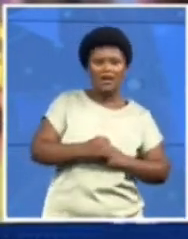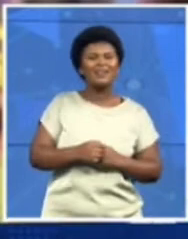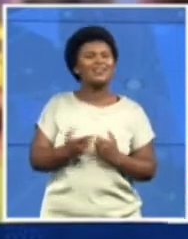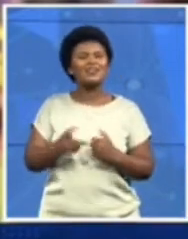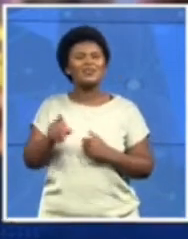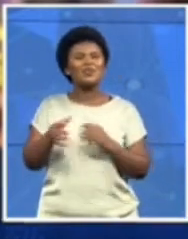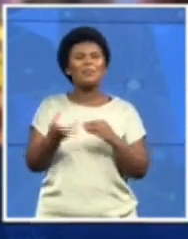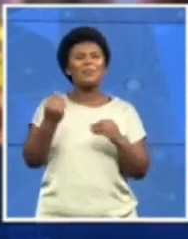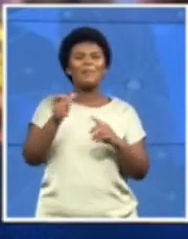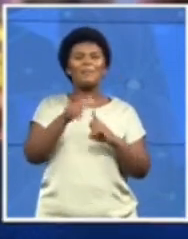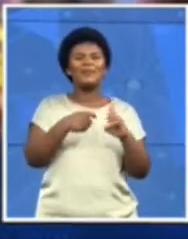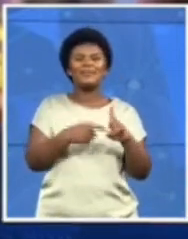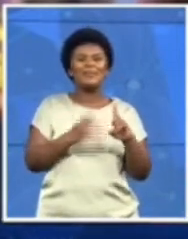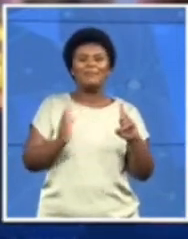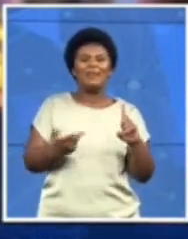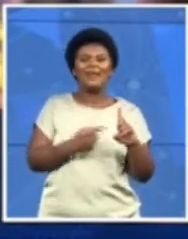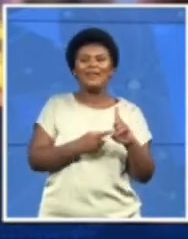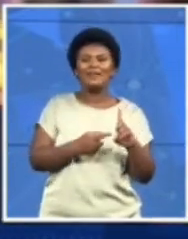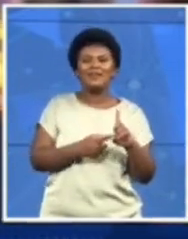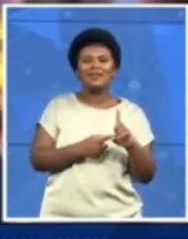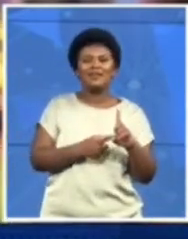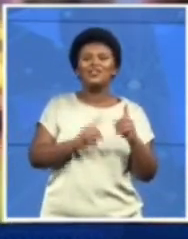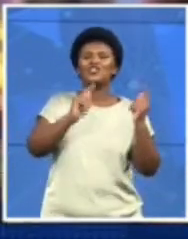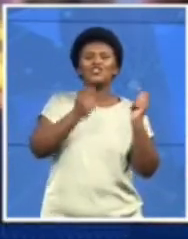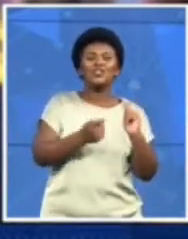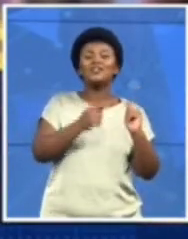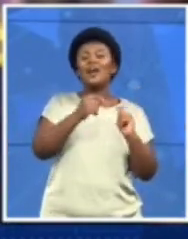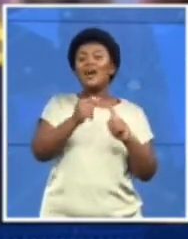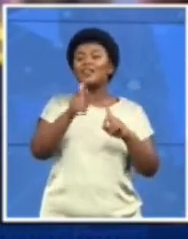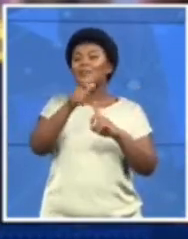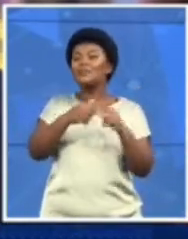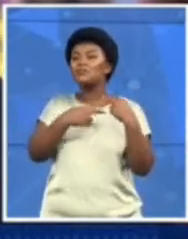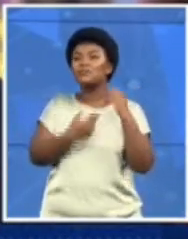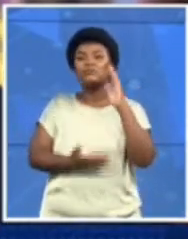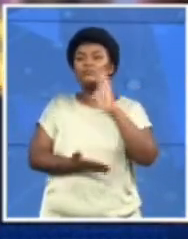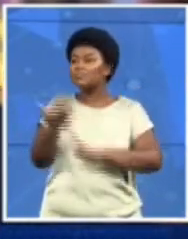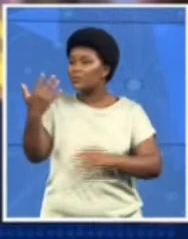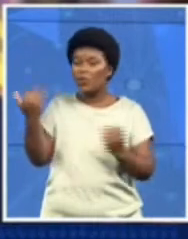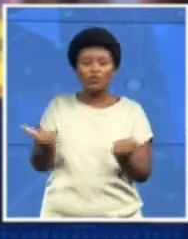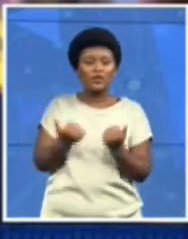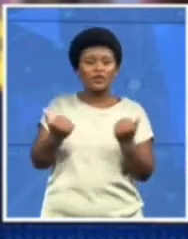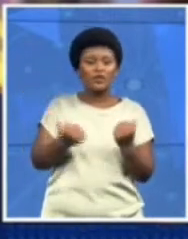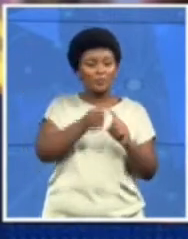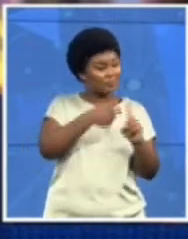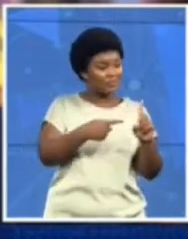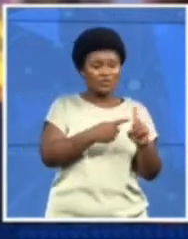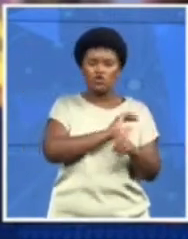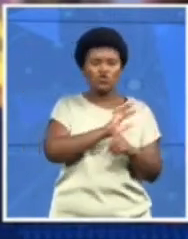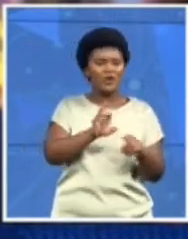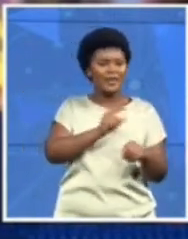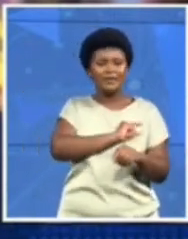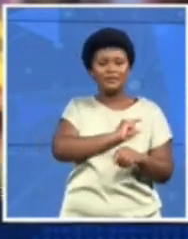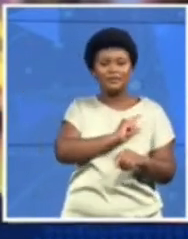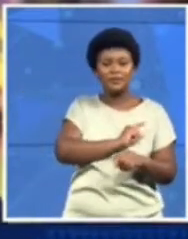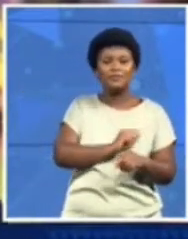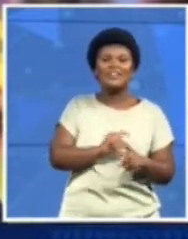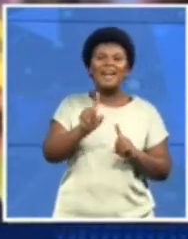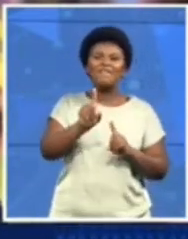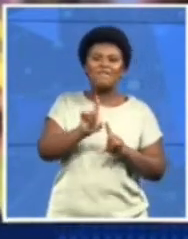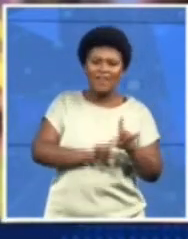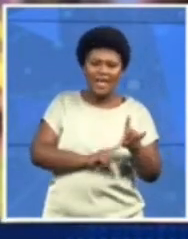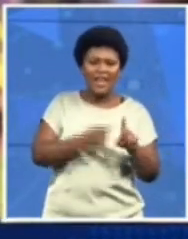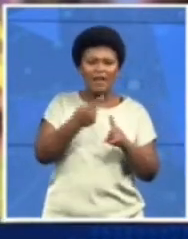This chap denies. For who? I said this is the failure of executive and legislature, not